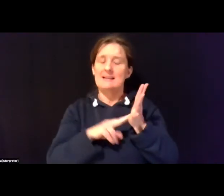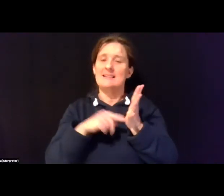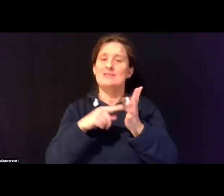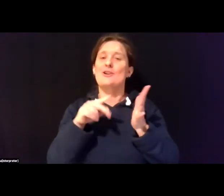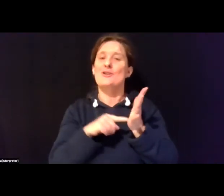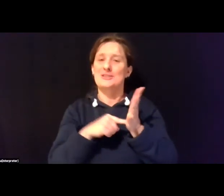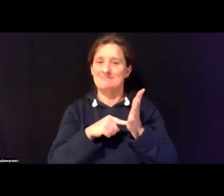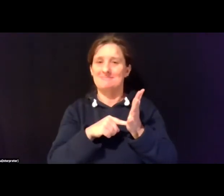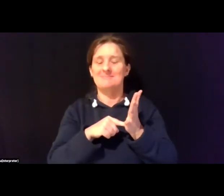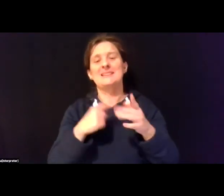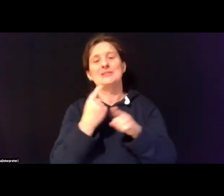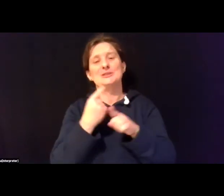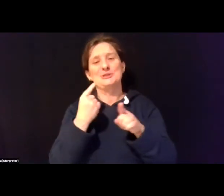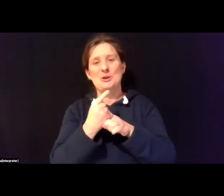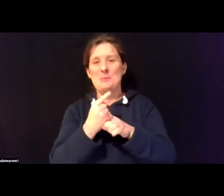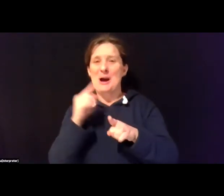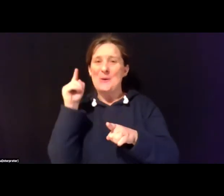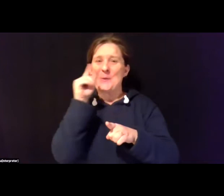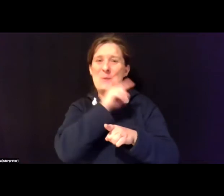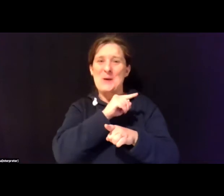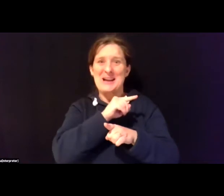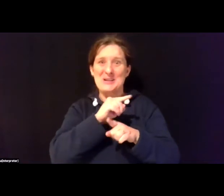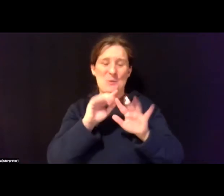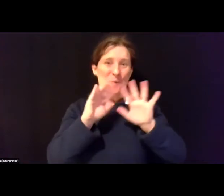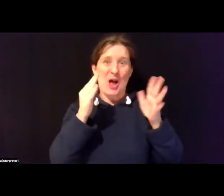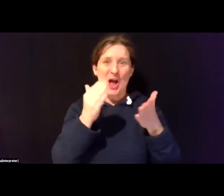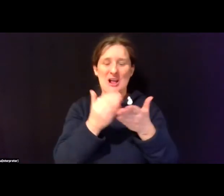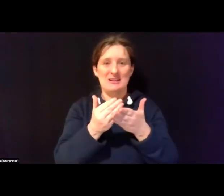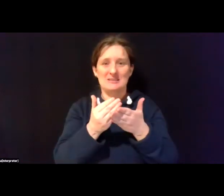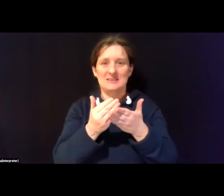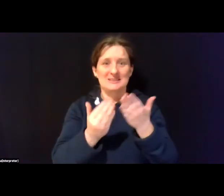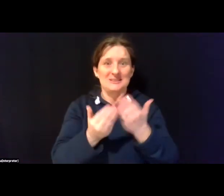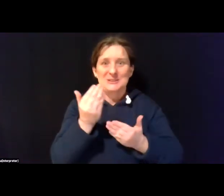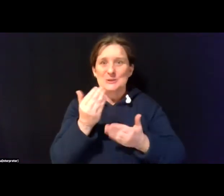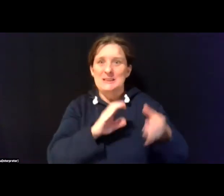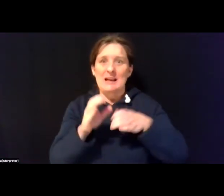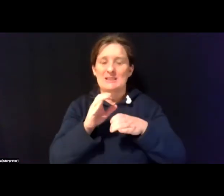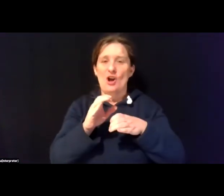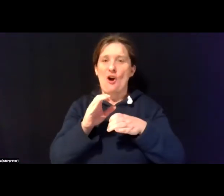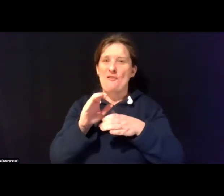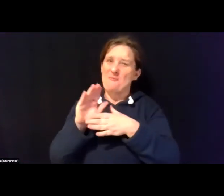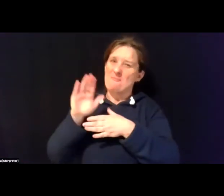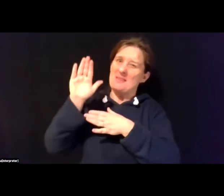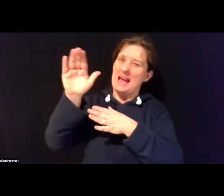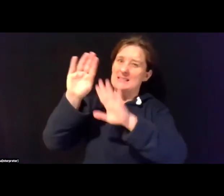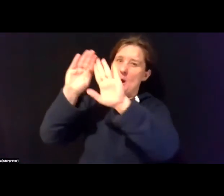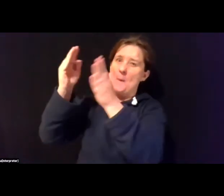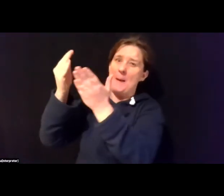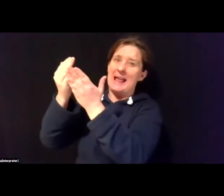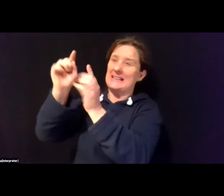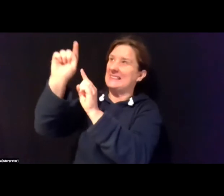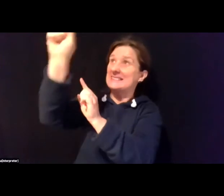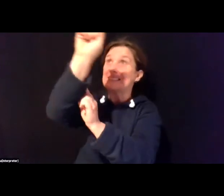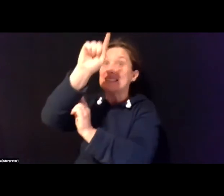Weird Worlds, the new science of exoplanets. We also have a few people joining us tonight as well. We have Anna, who you can see